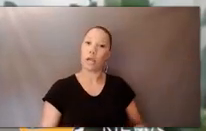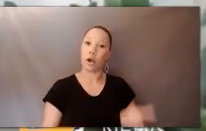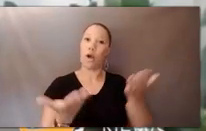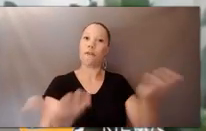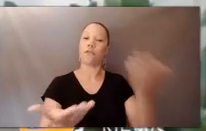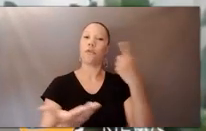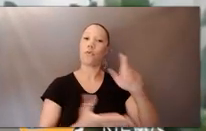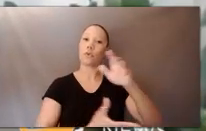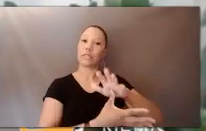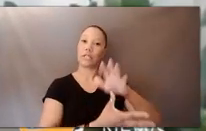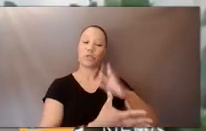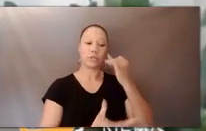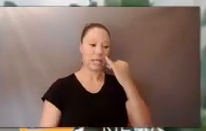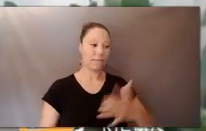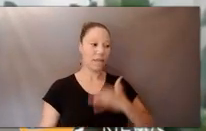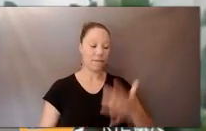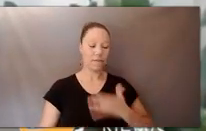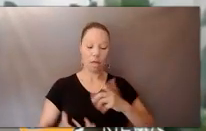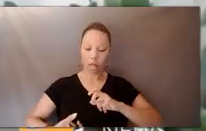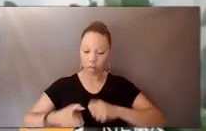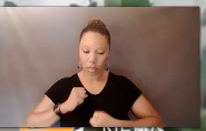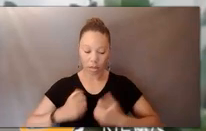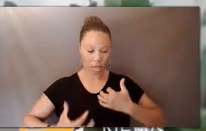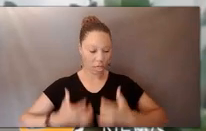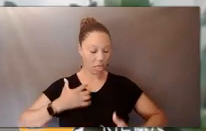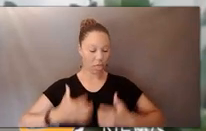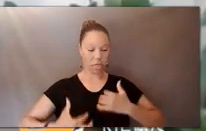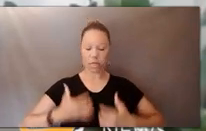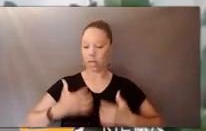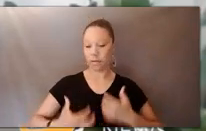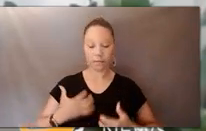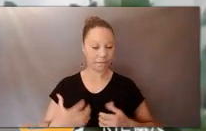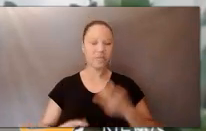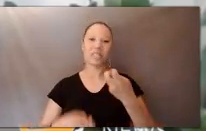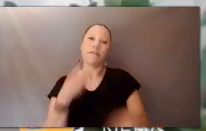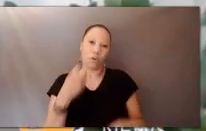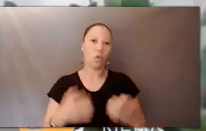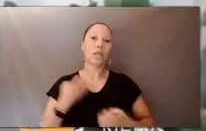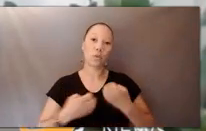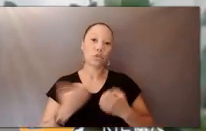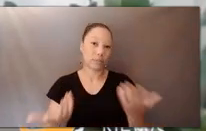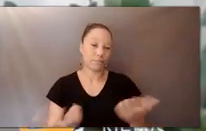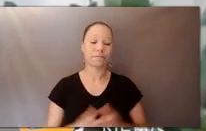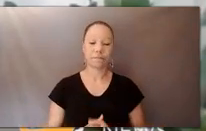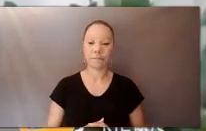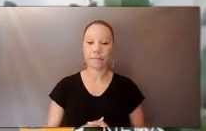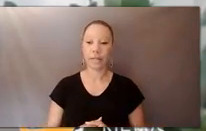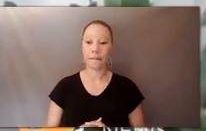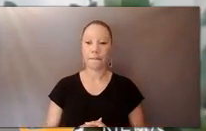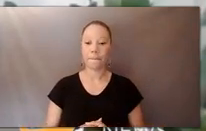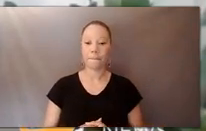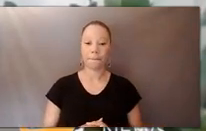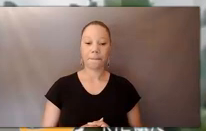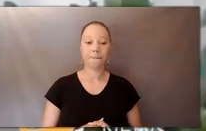for our seniors when they have those difficult, icky, hard to deal with kinds of emotions? Absolutely. I think